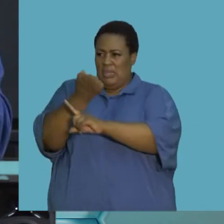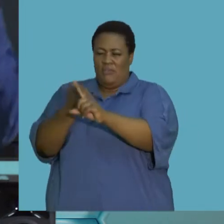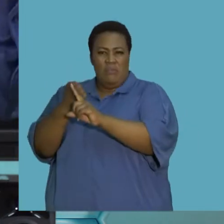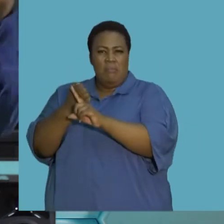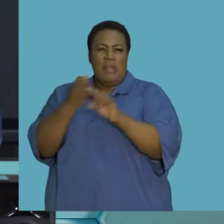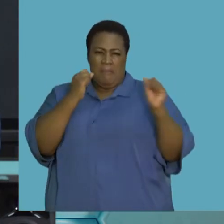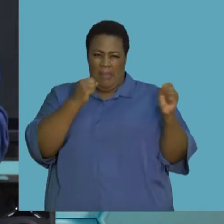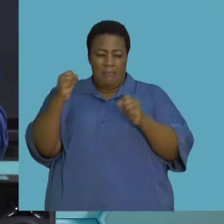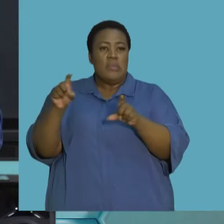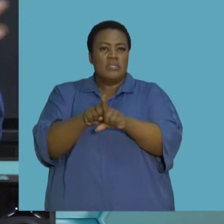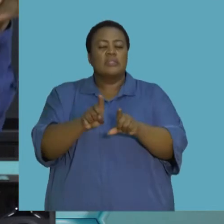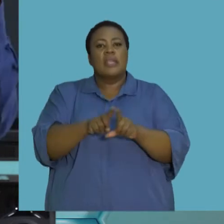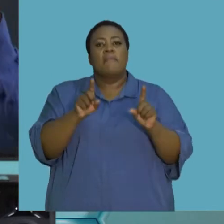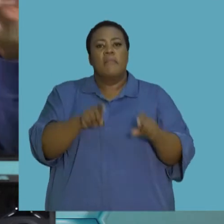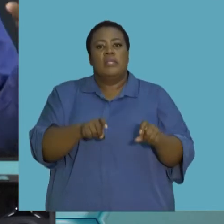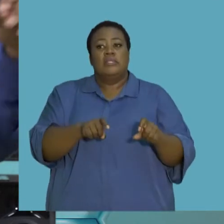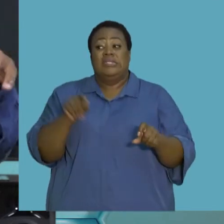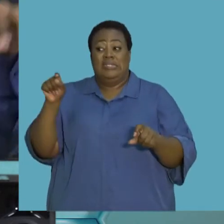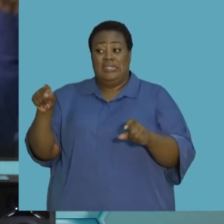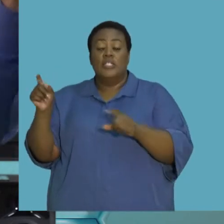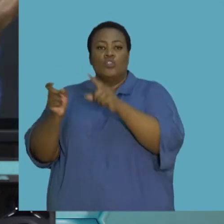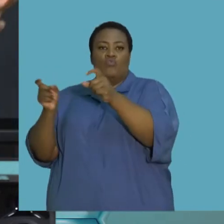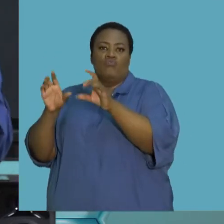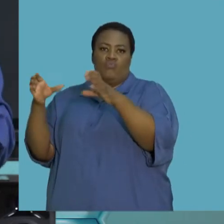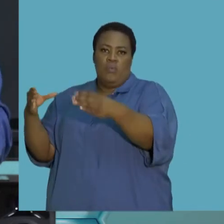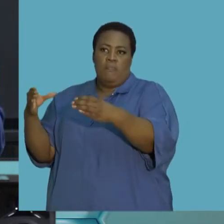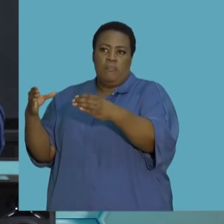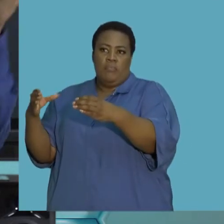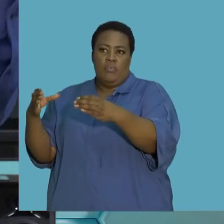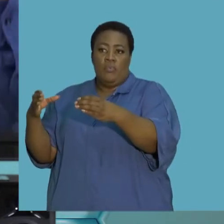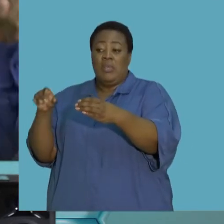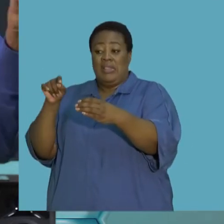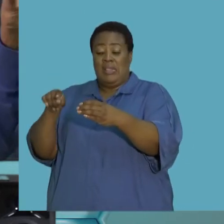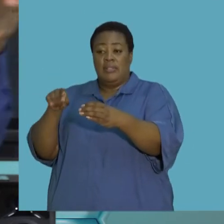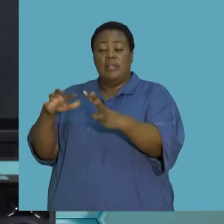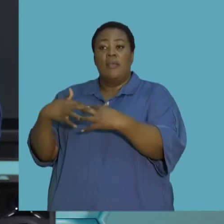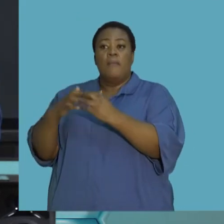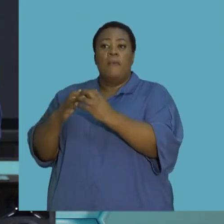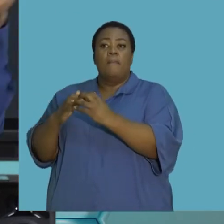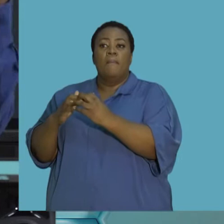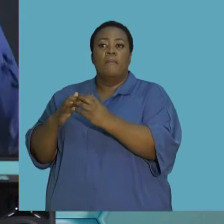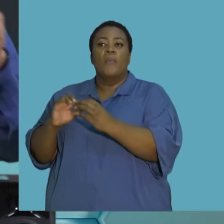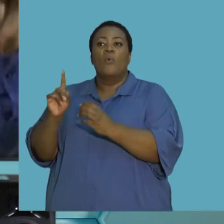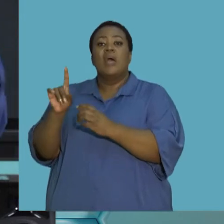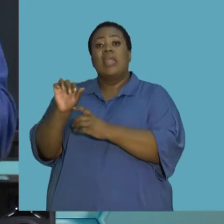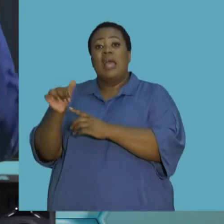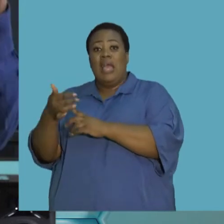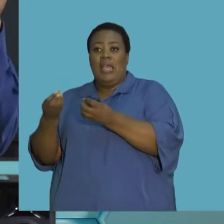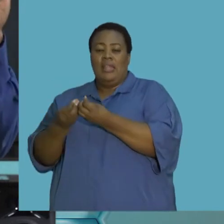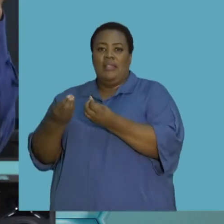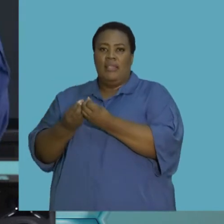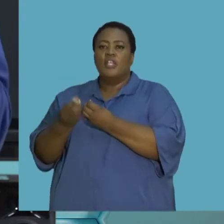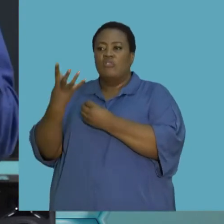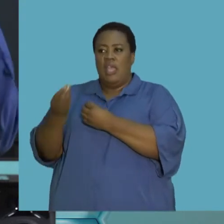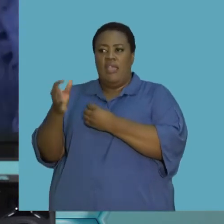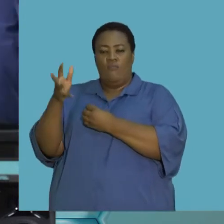independent variable from that group. And we refer to that group as the control group, and that group establishes what the other variables are going